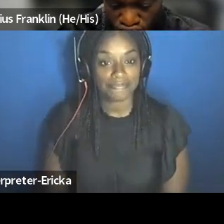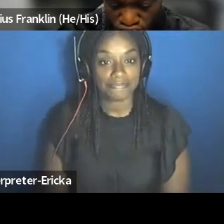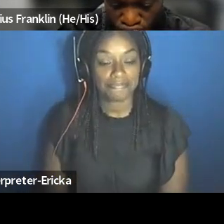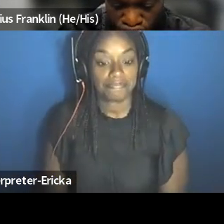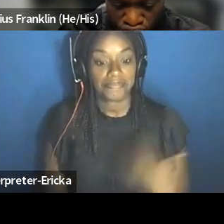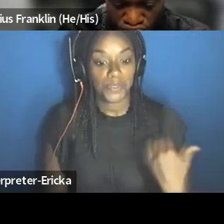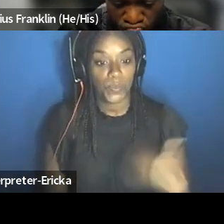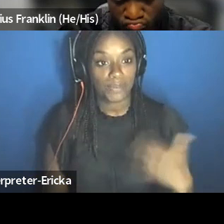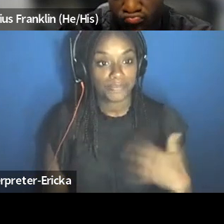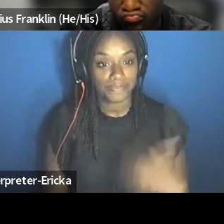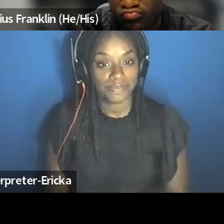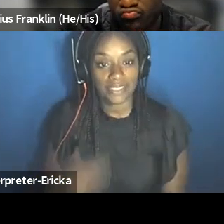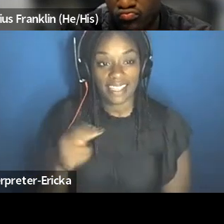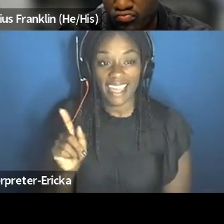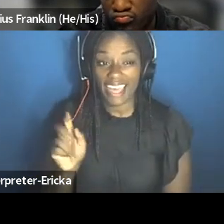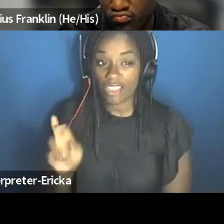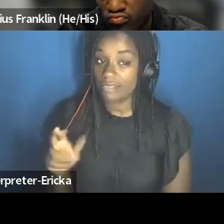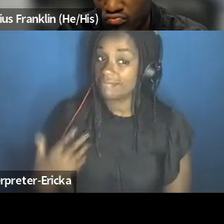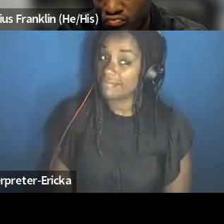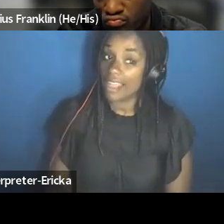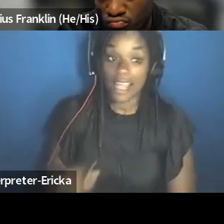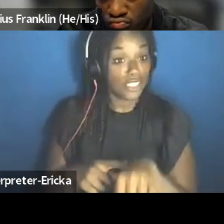Wow, Heather, it's a long time.